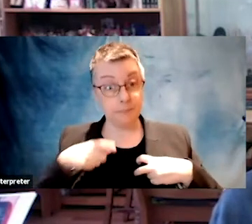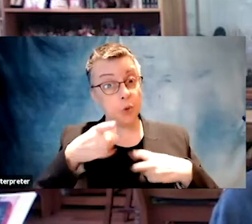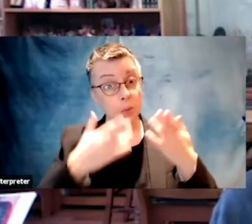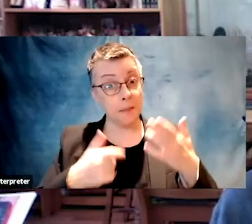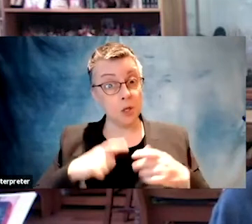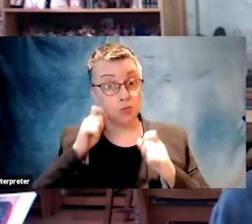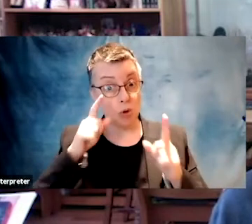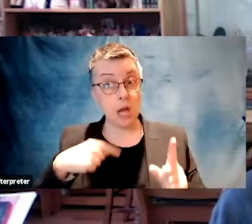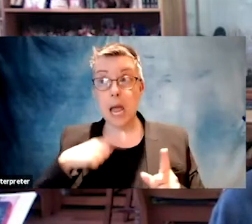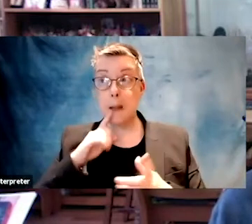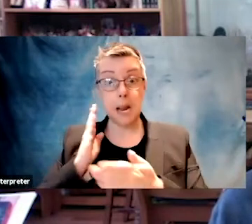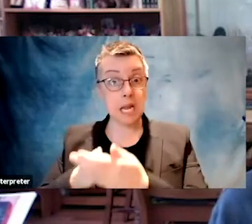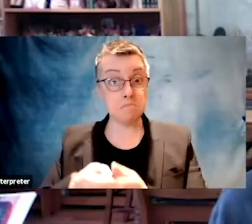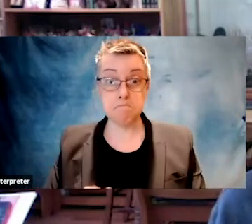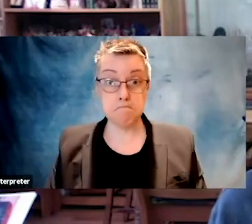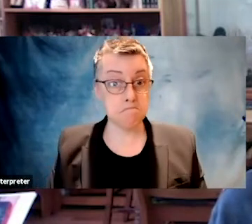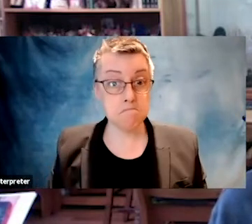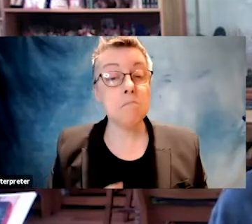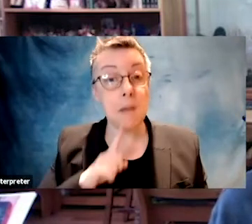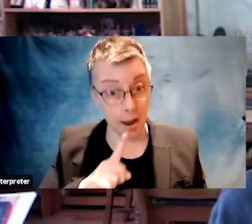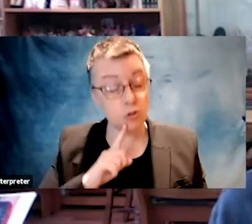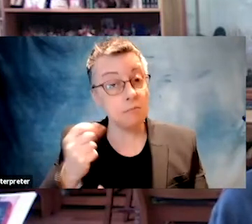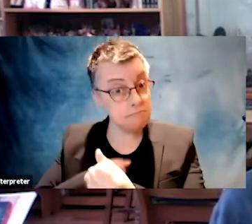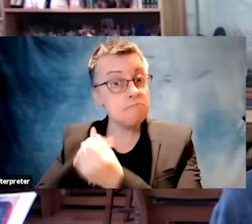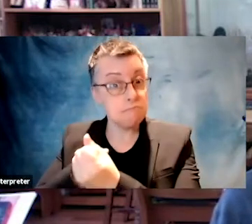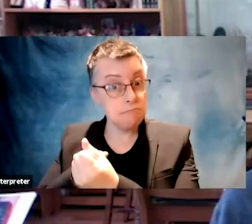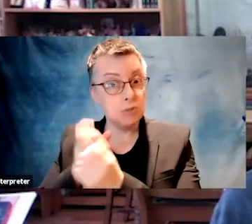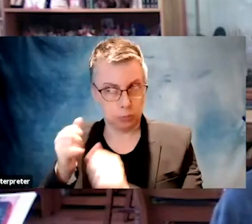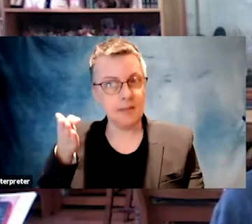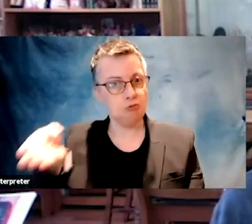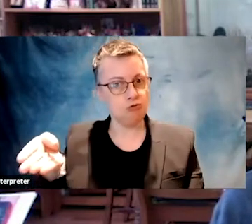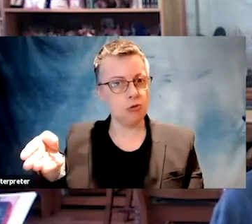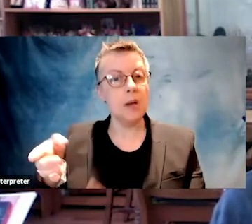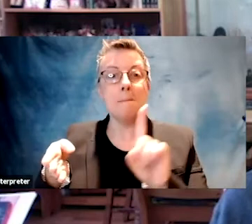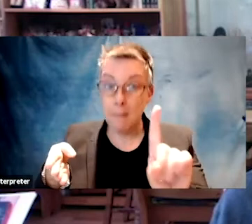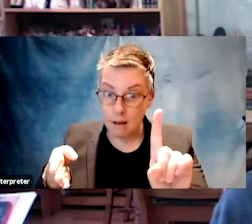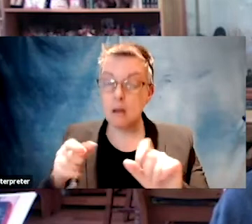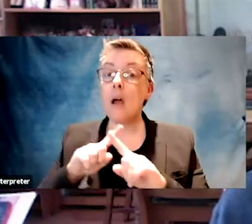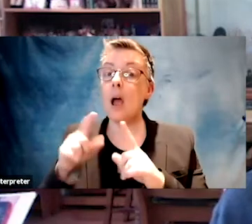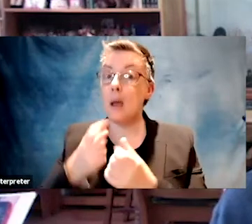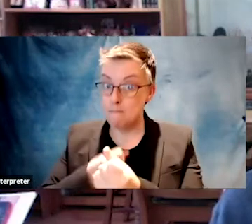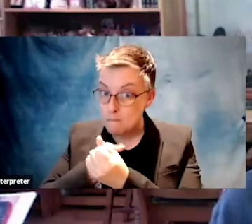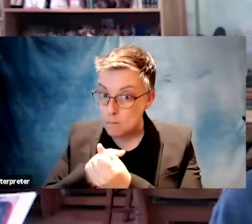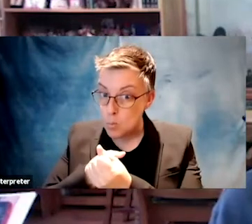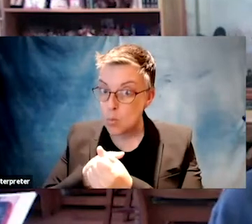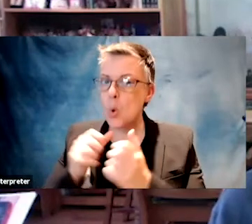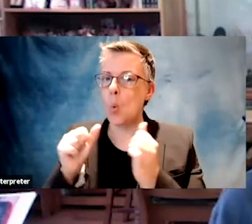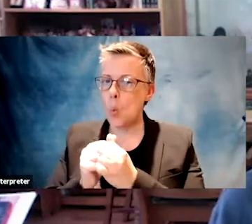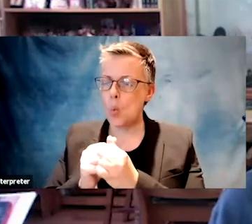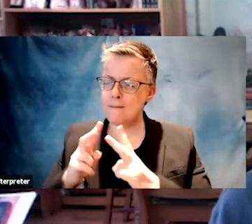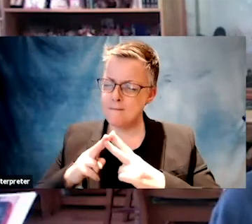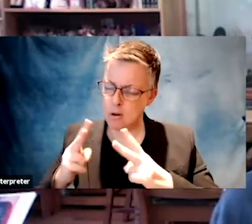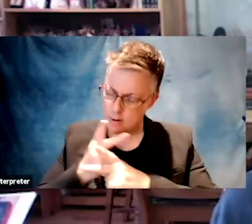I'm not against it. In fact, I'm very much for it, but I'm for it with extremely